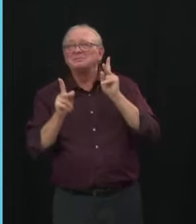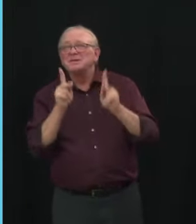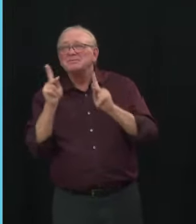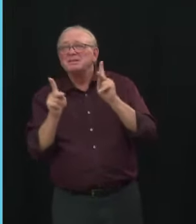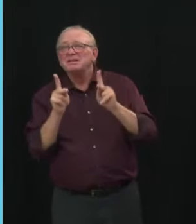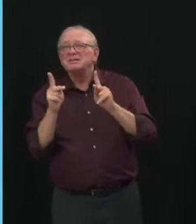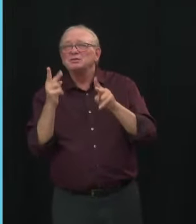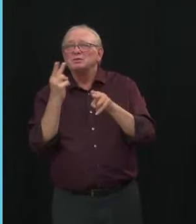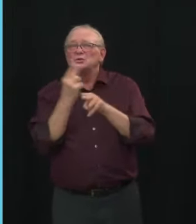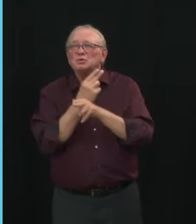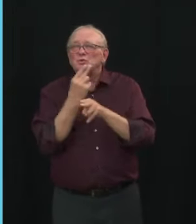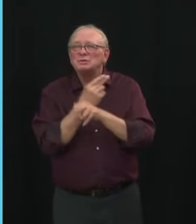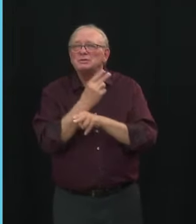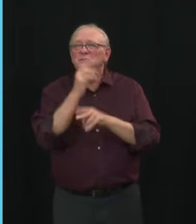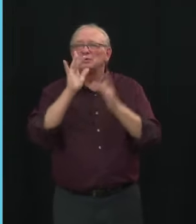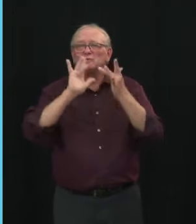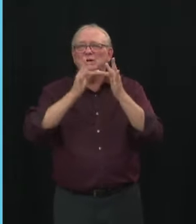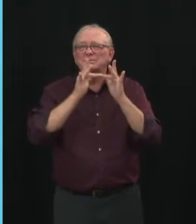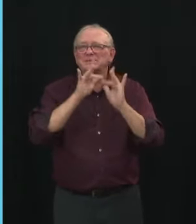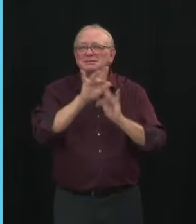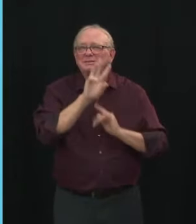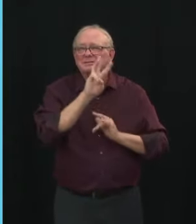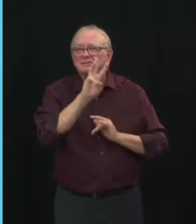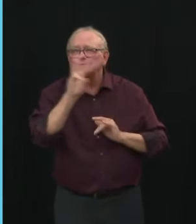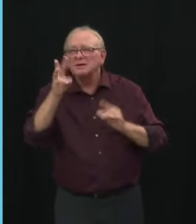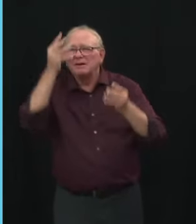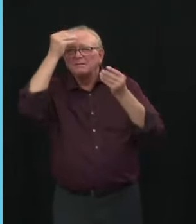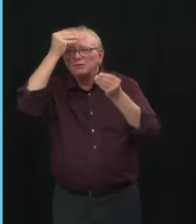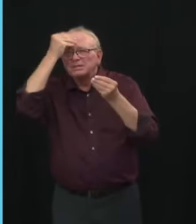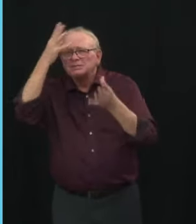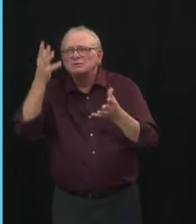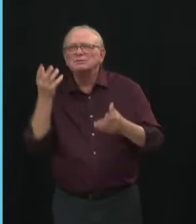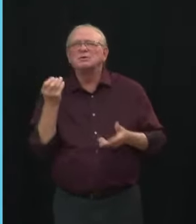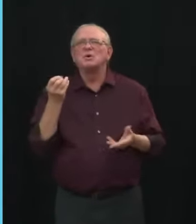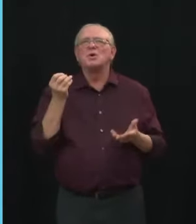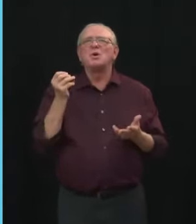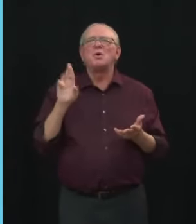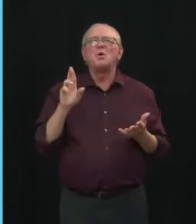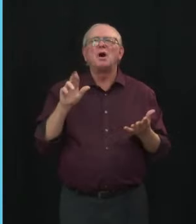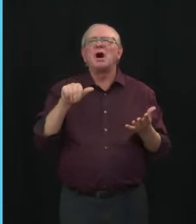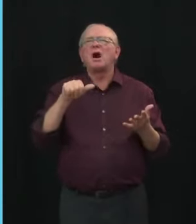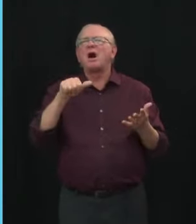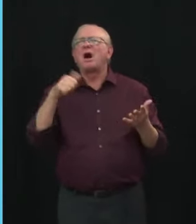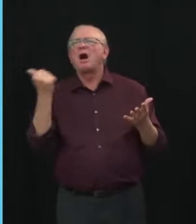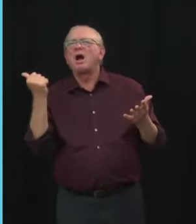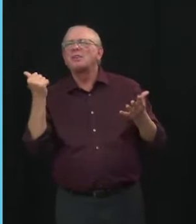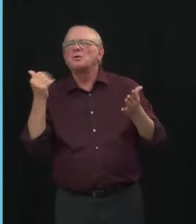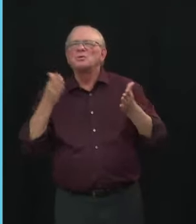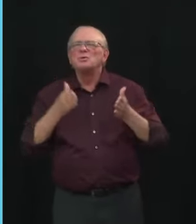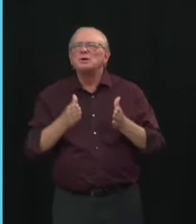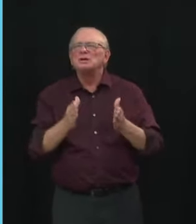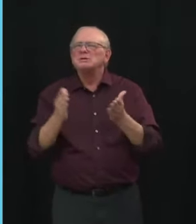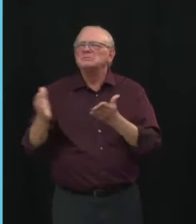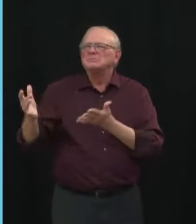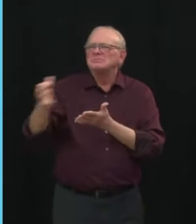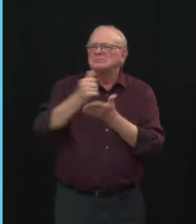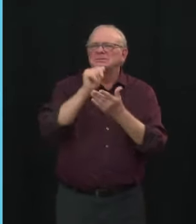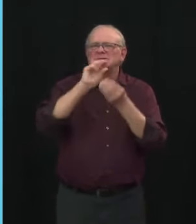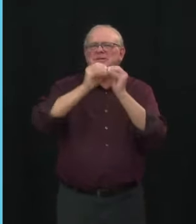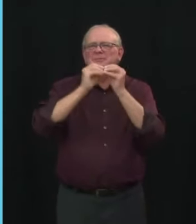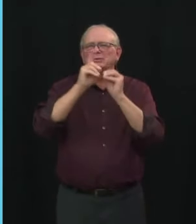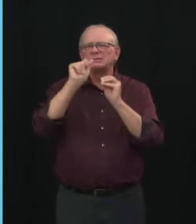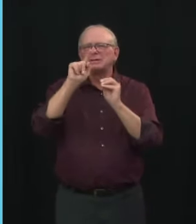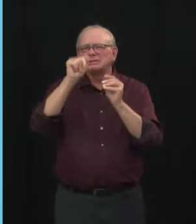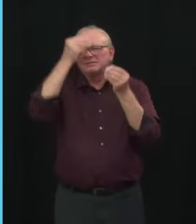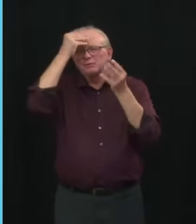have an understanding when we move from PCR to rapid tests like other jurisdictions have done? When we did a